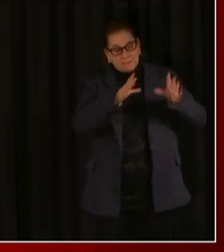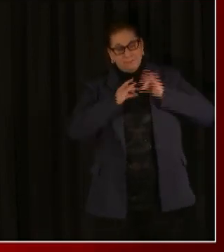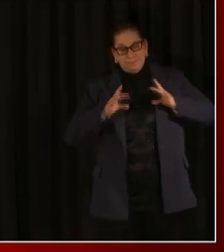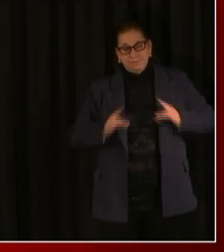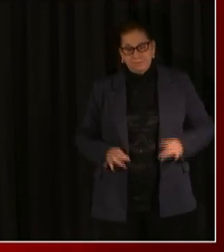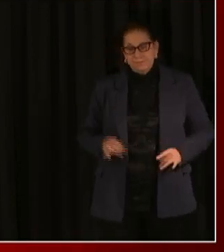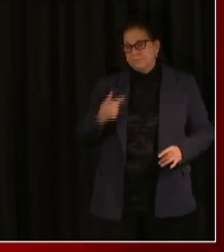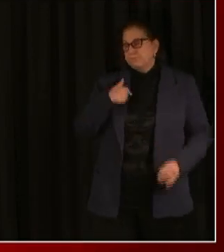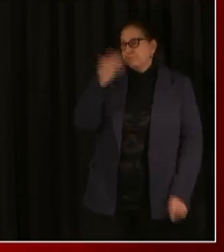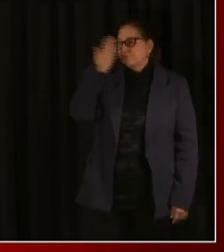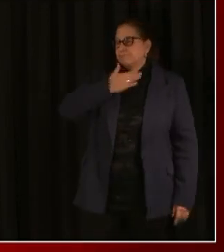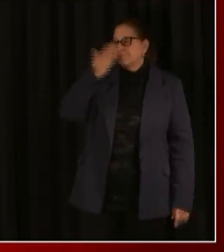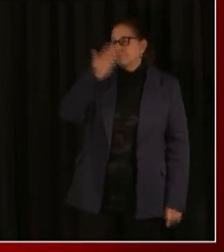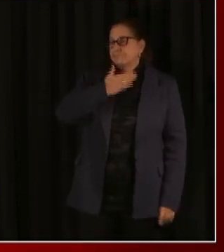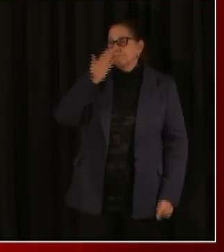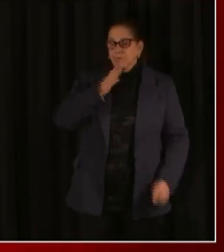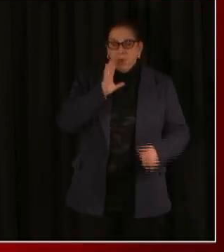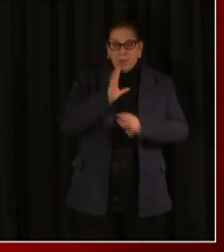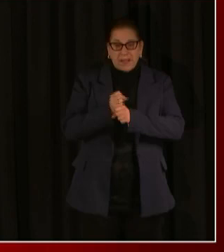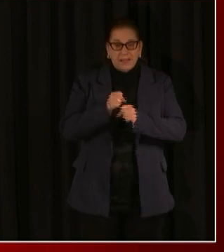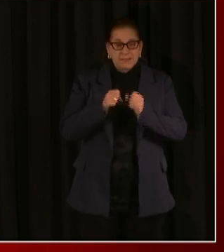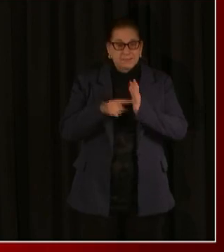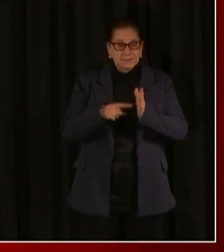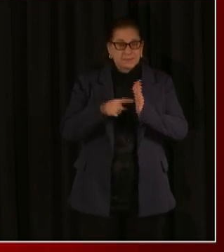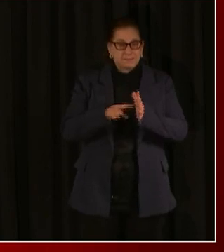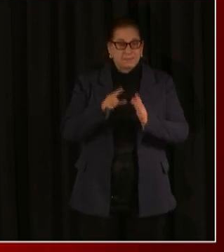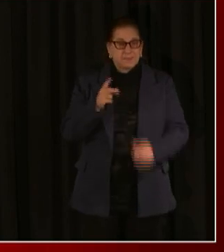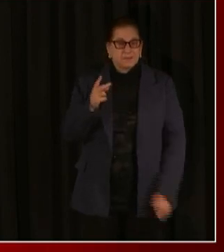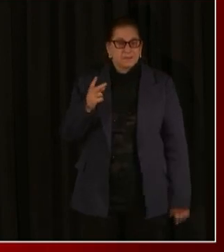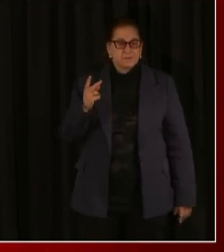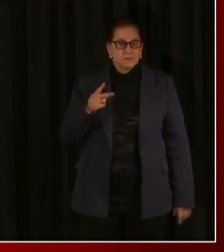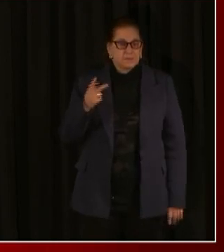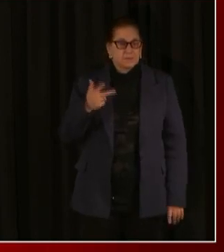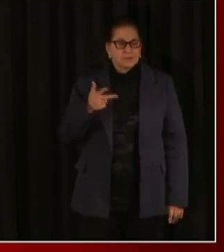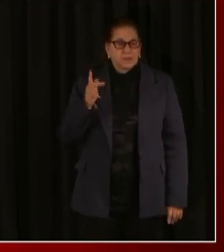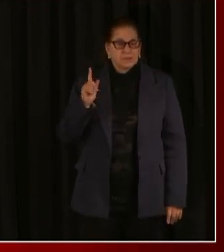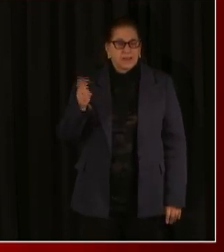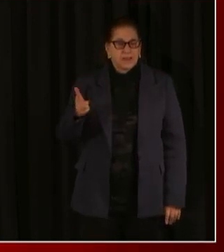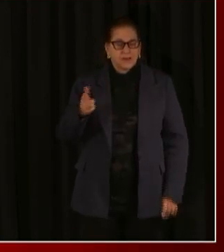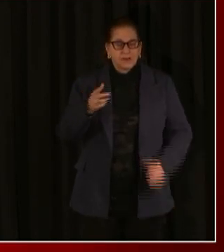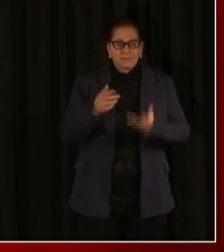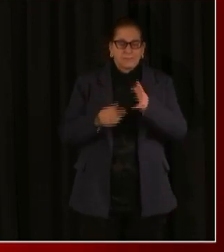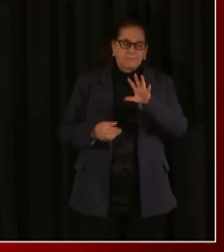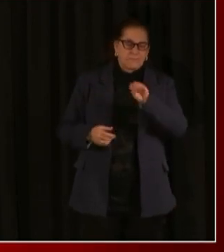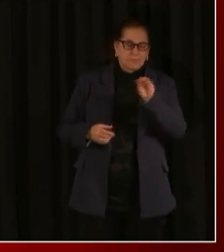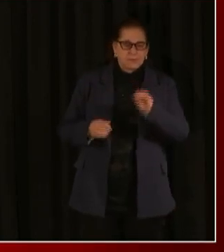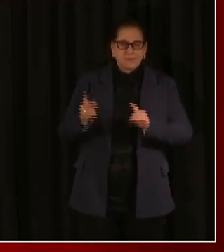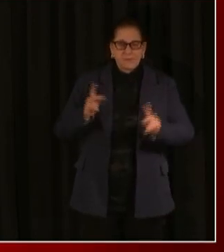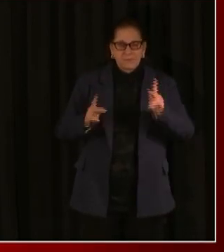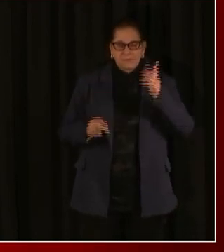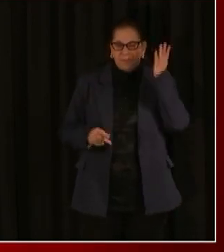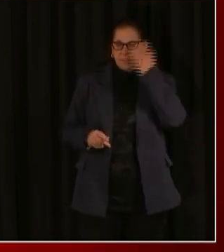they're asymptomatic. In about 50% of people, and is largely contributing to the spread.